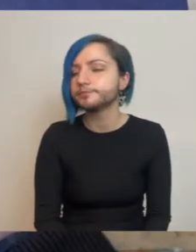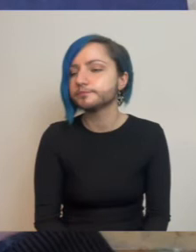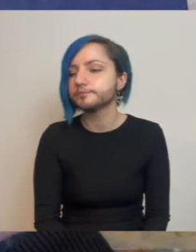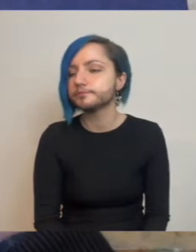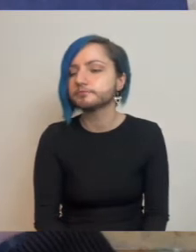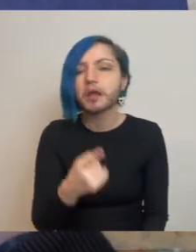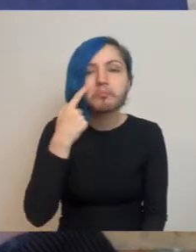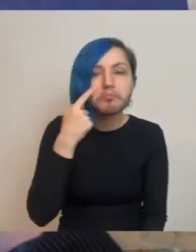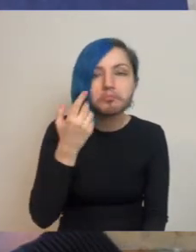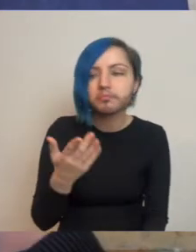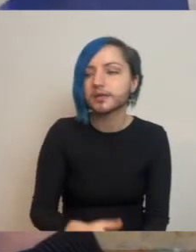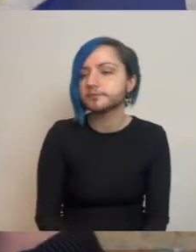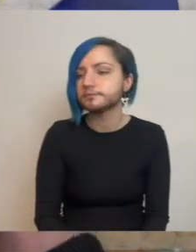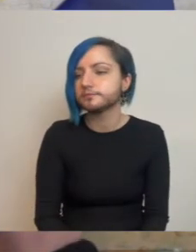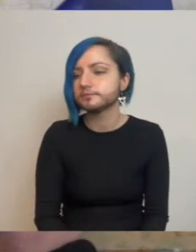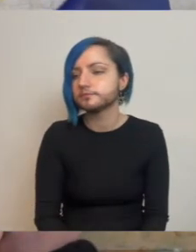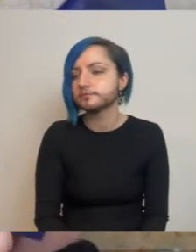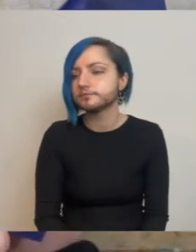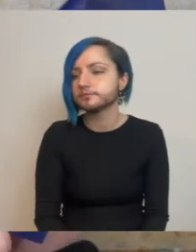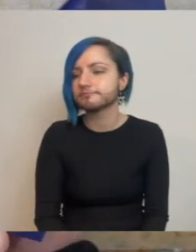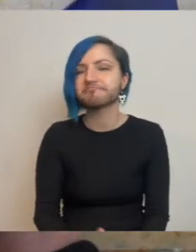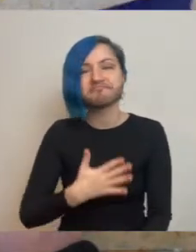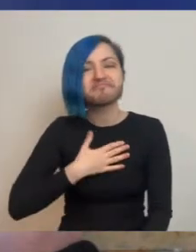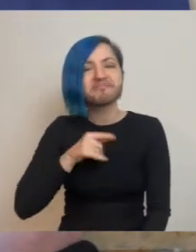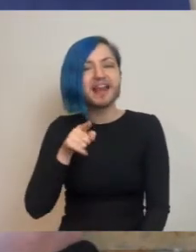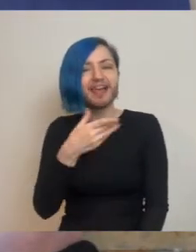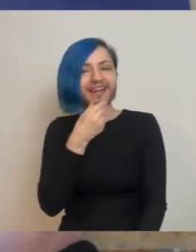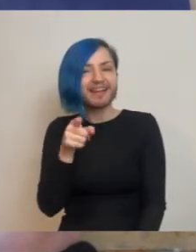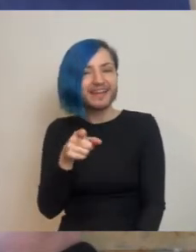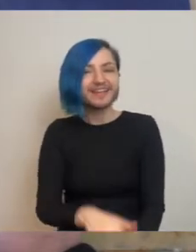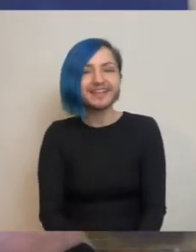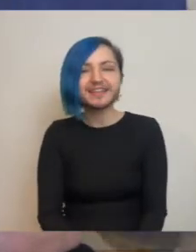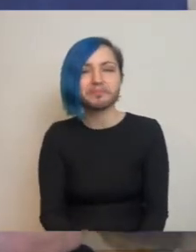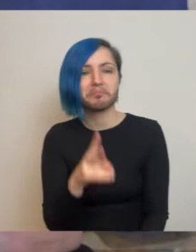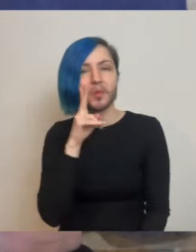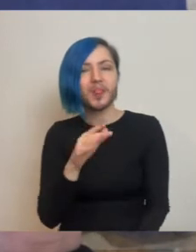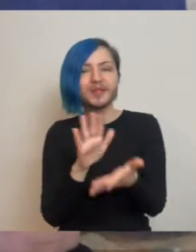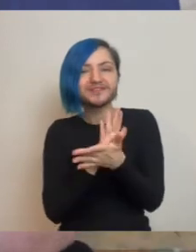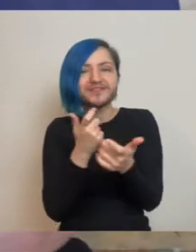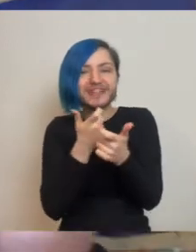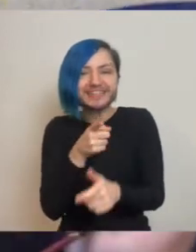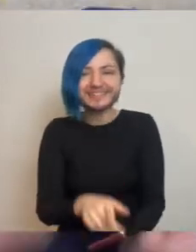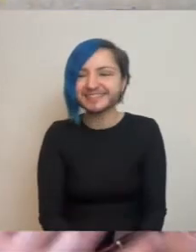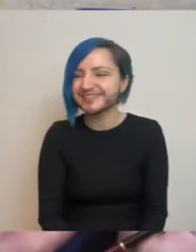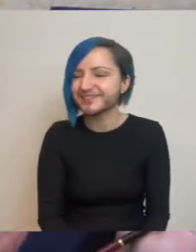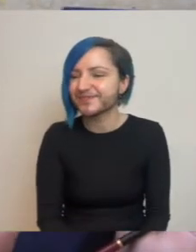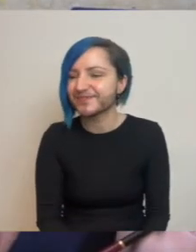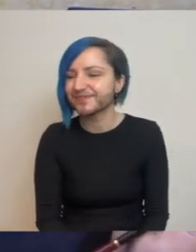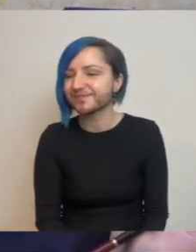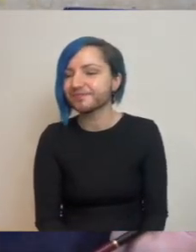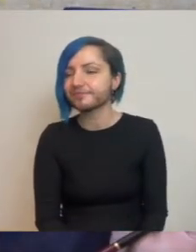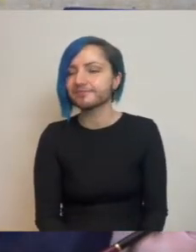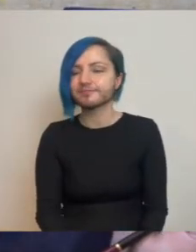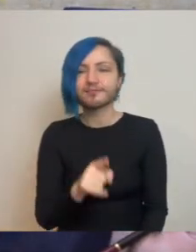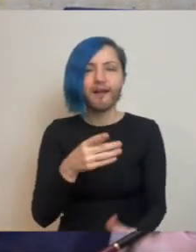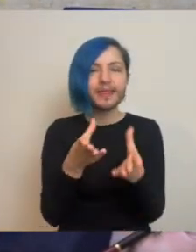Let's have a look. Okay, I like that guy there. He looks quite funny. Let me just fill